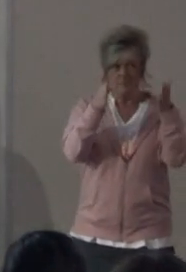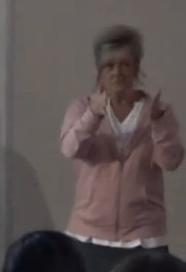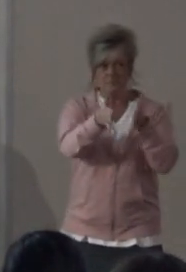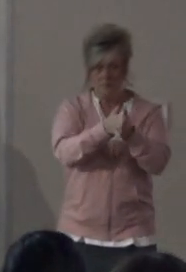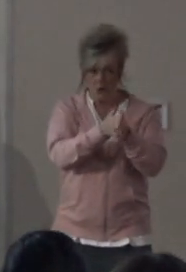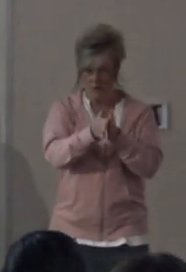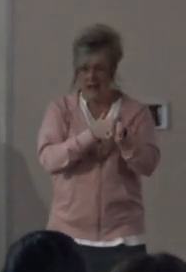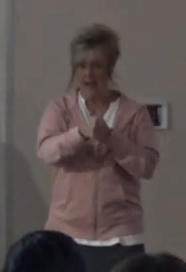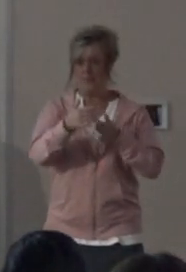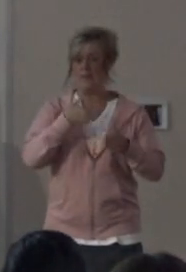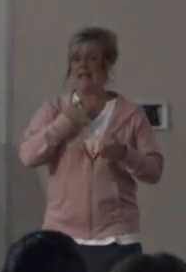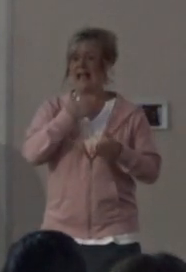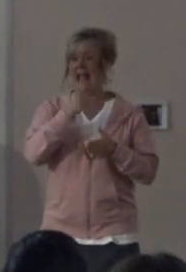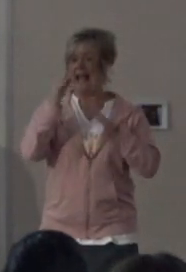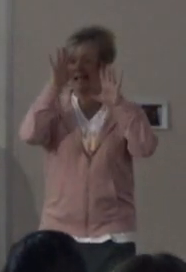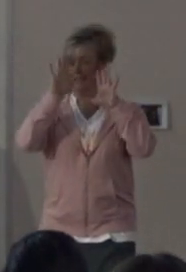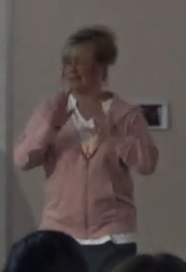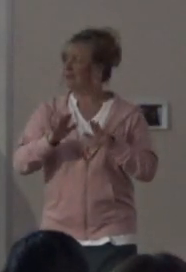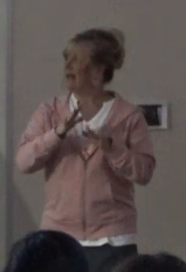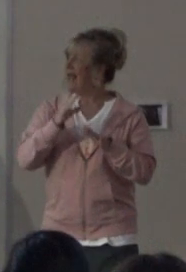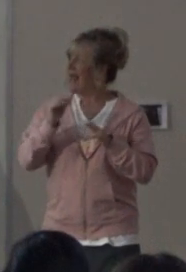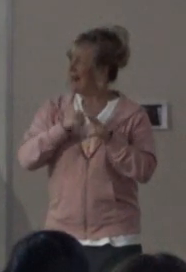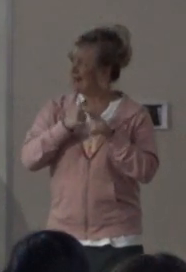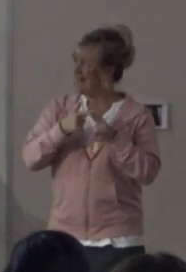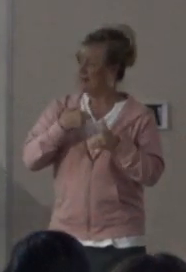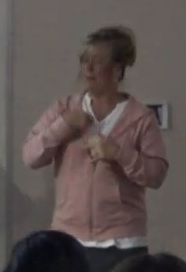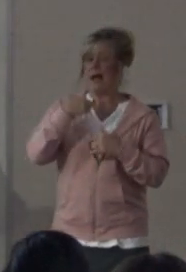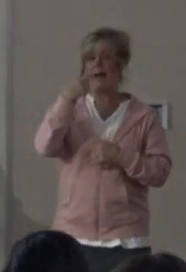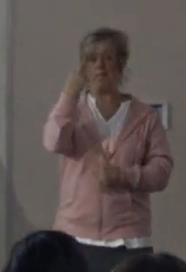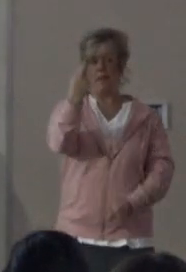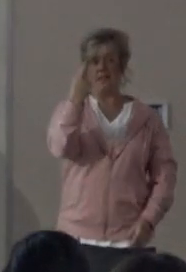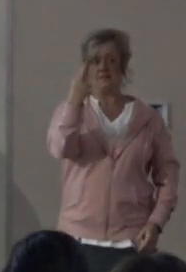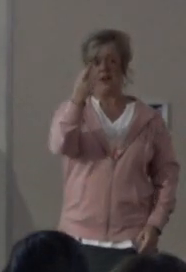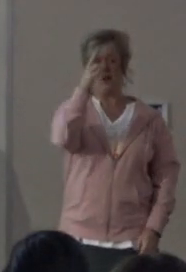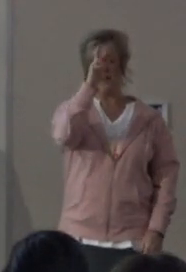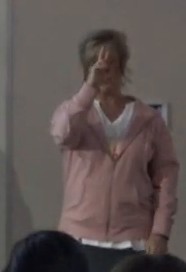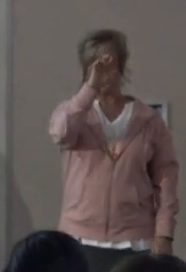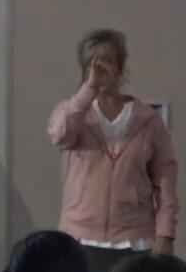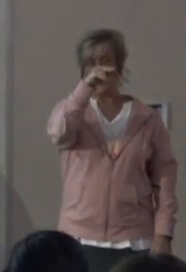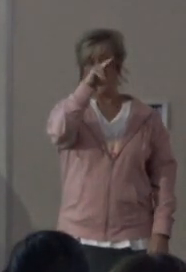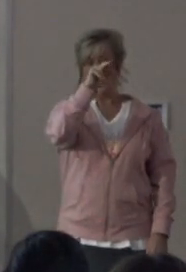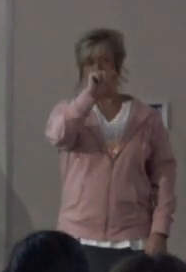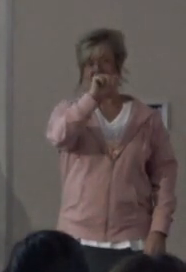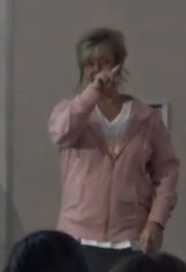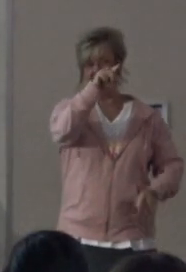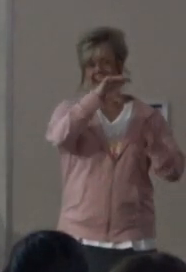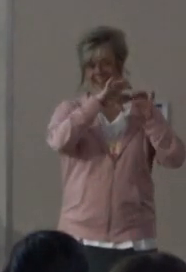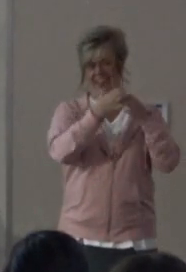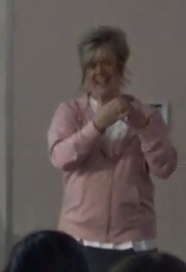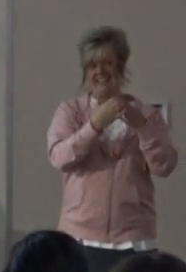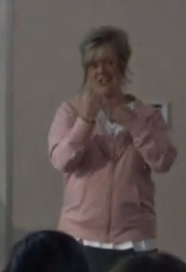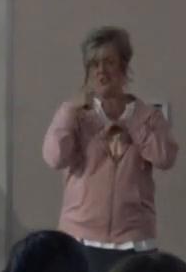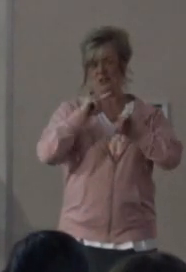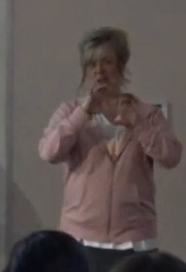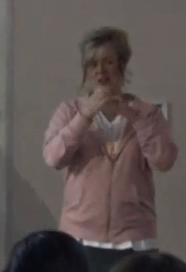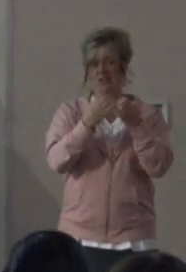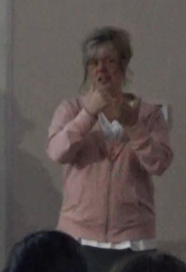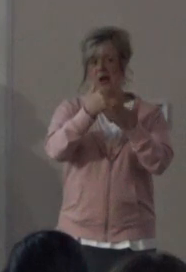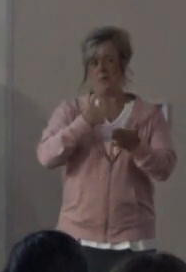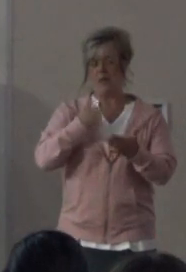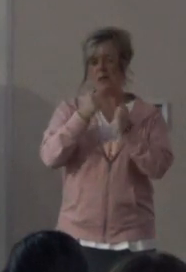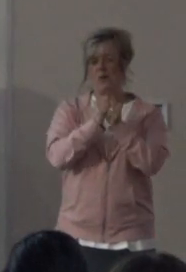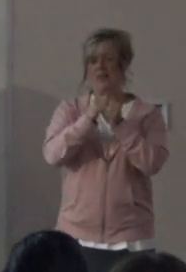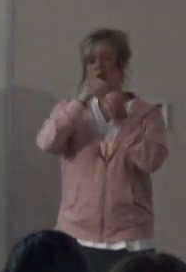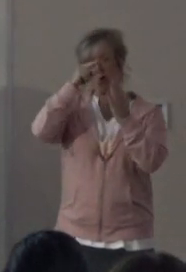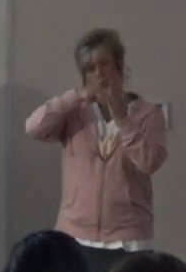me, and it was amazing. And then I have my best friend, Briona, who's in the back. In class, she helped me a lot with just